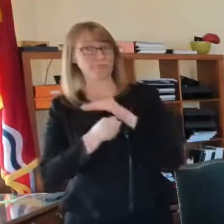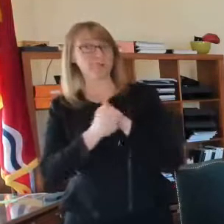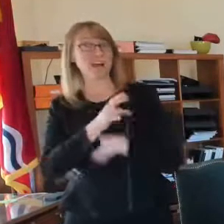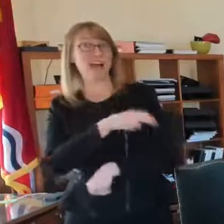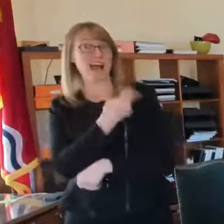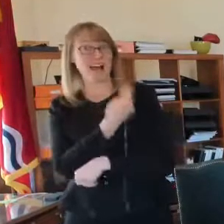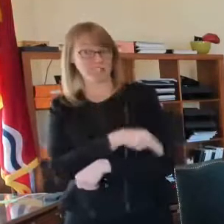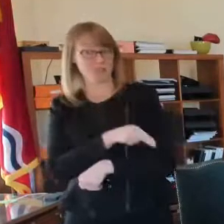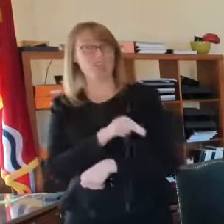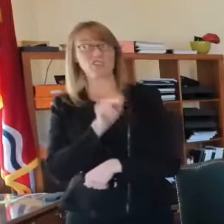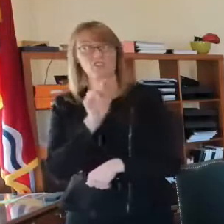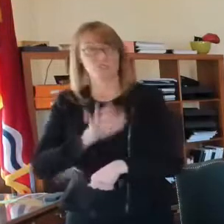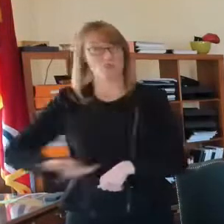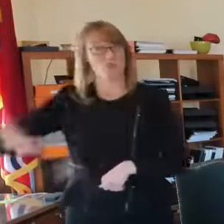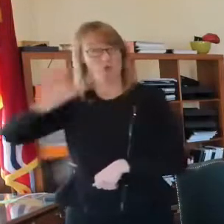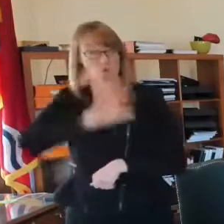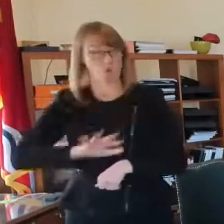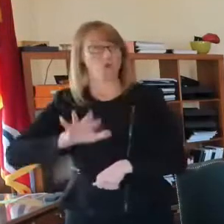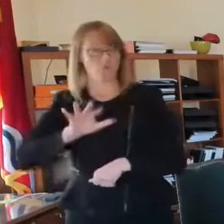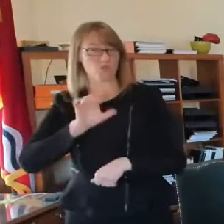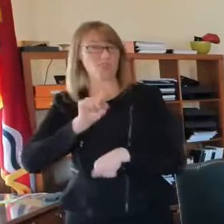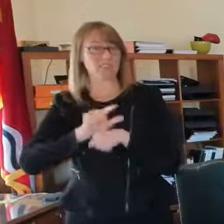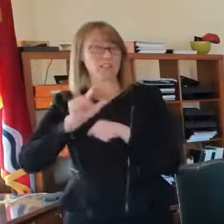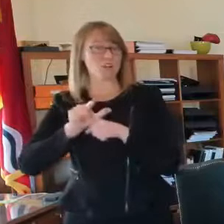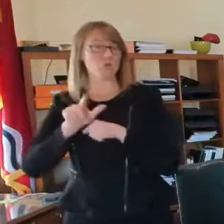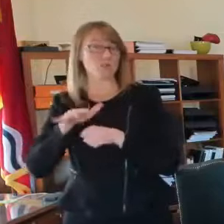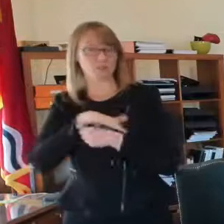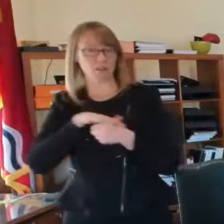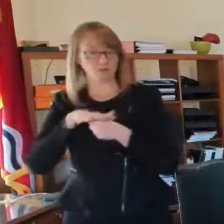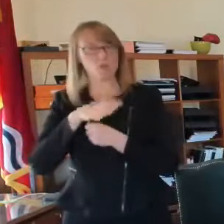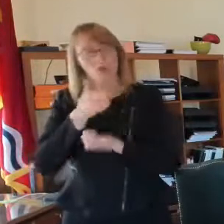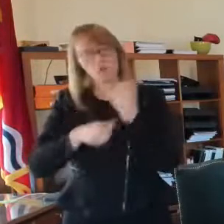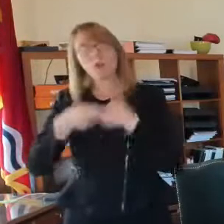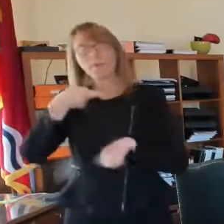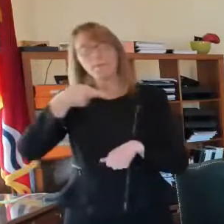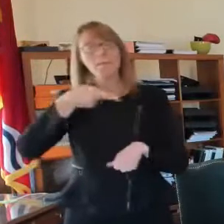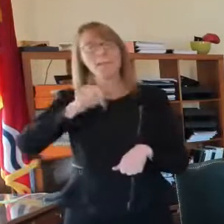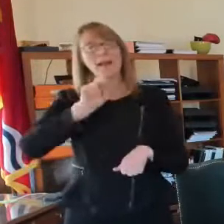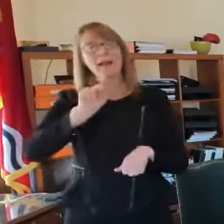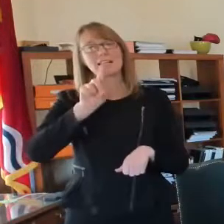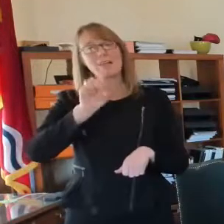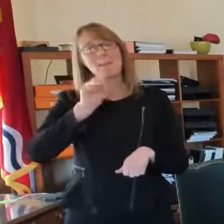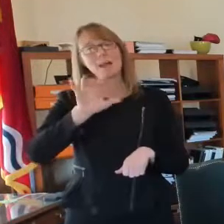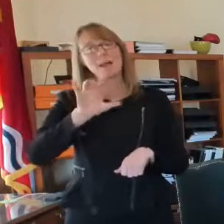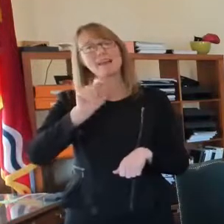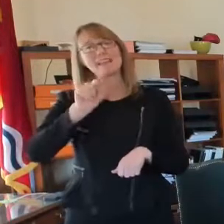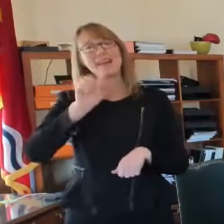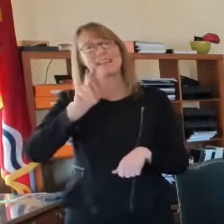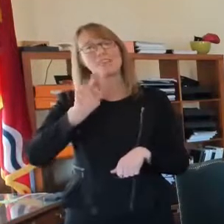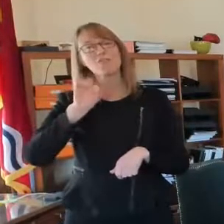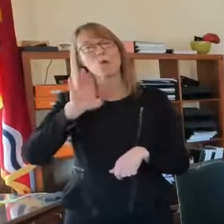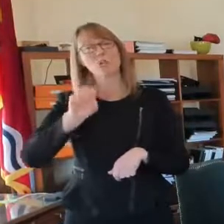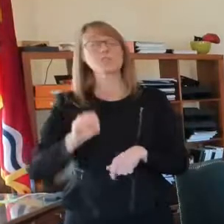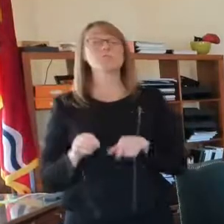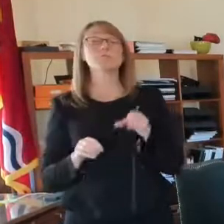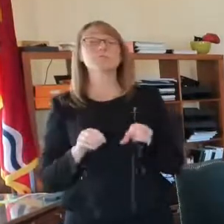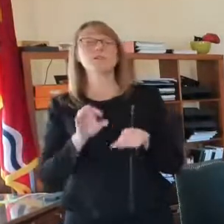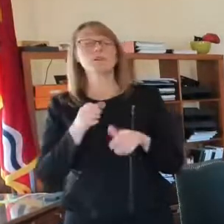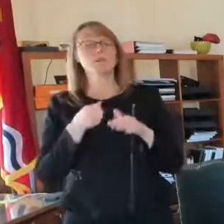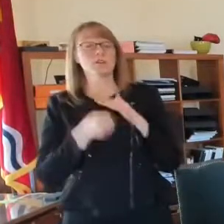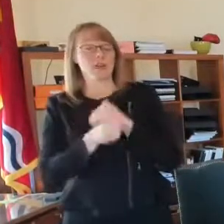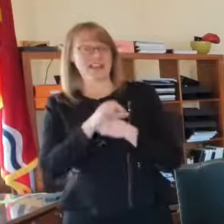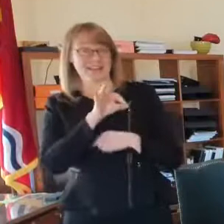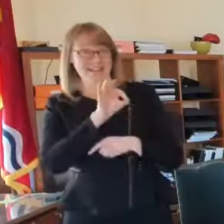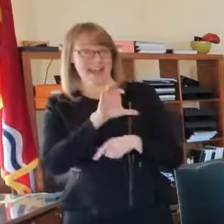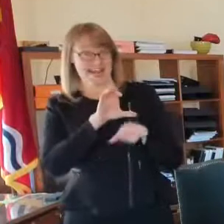hospitals regionally, and this is the hospitals that are in the pandemic task force, which are the four major systems. 900 people that were in the